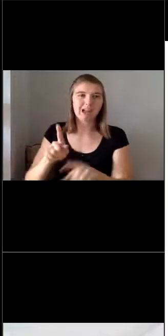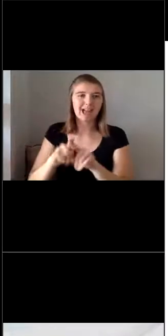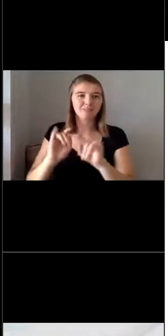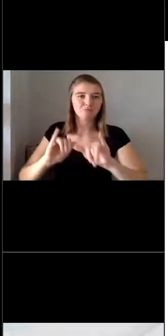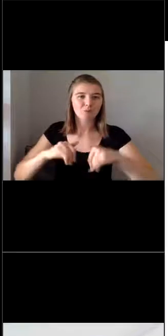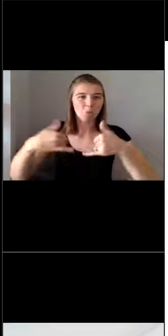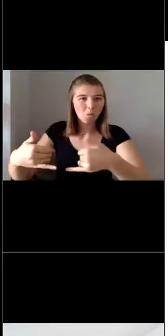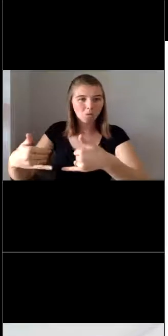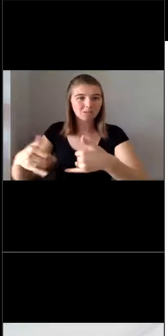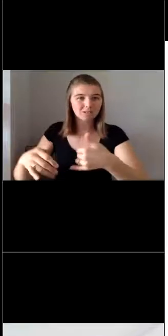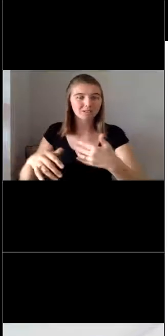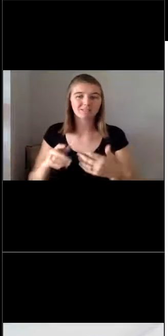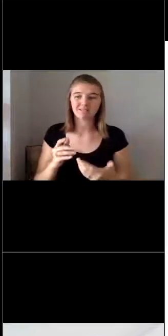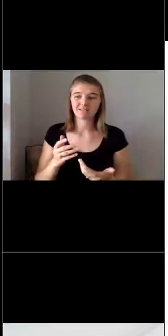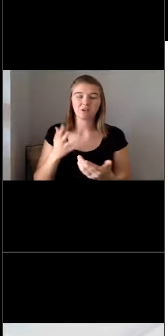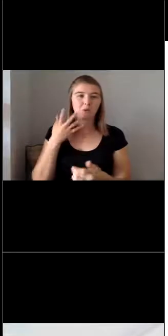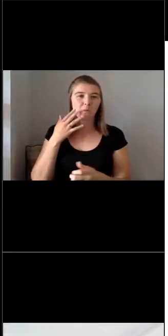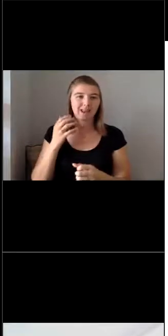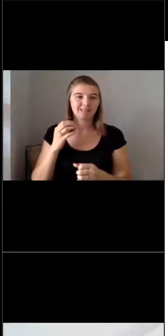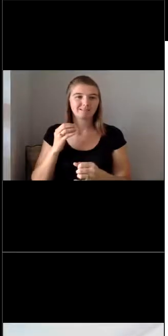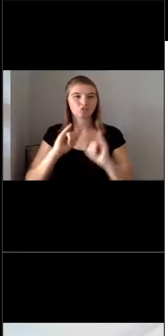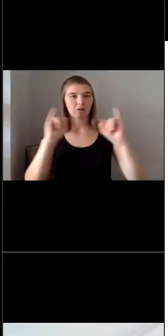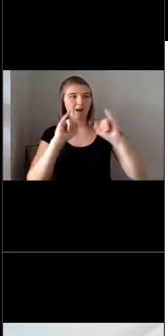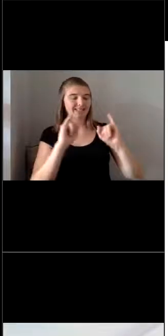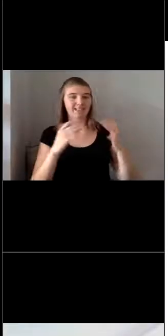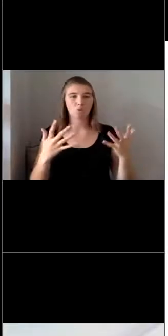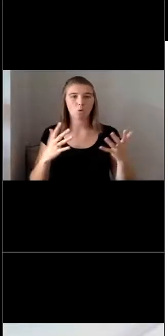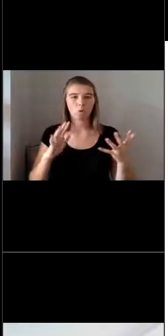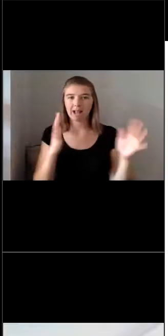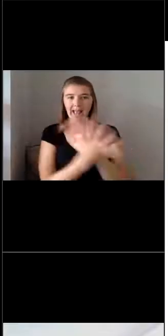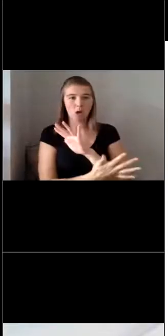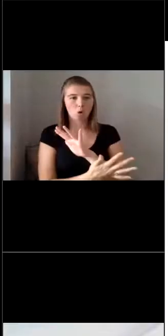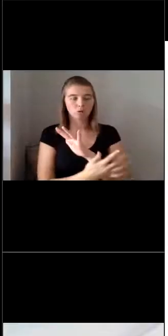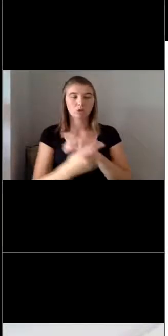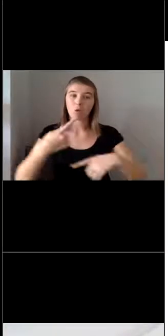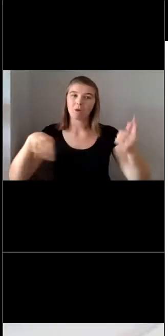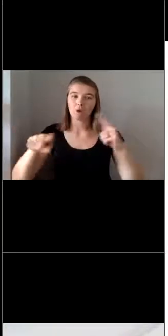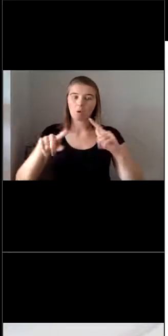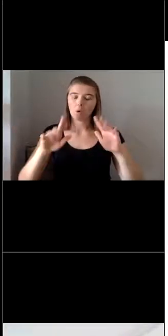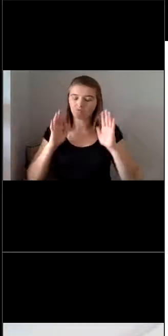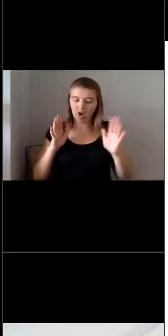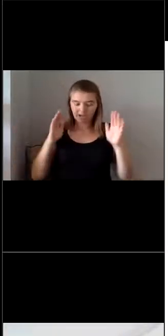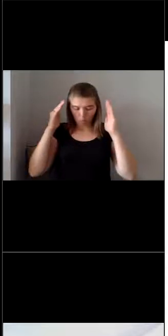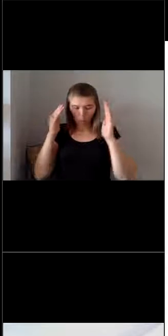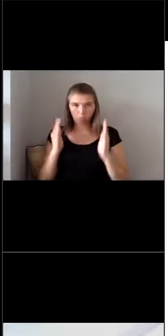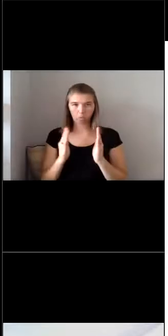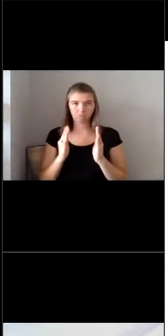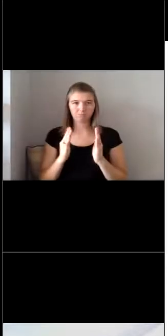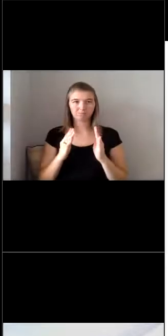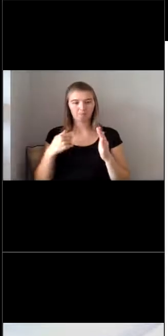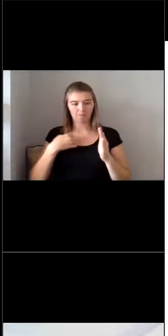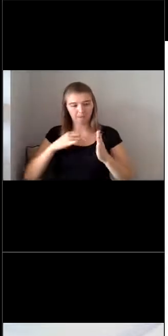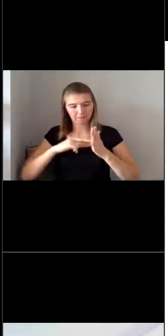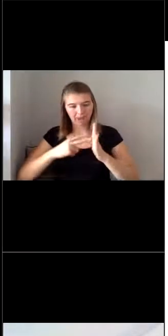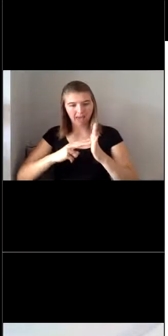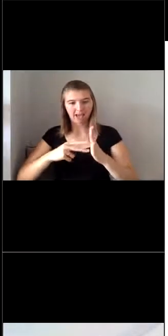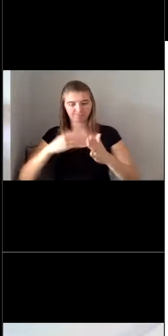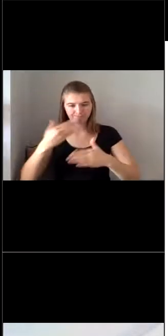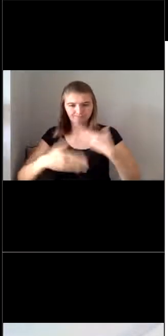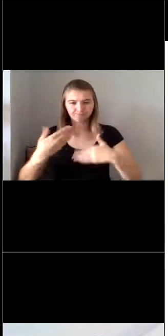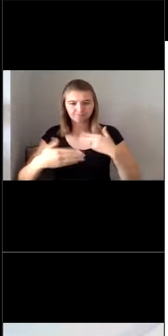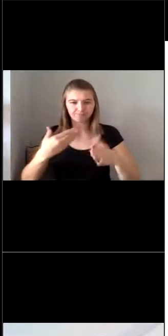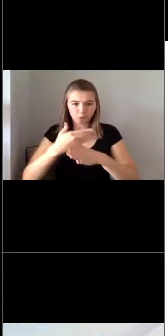When we are in a crisis or chaos mode, we tend to go, right, this is our plan. We need to reiterate and keep delivering and keep that